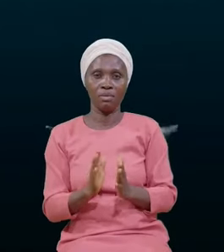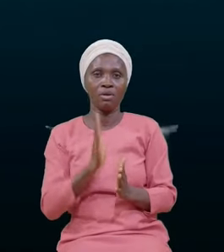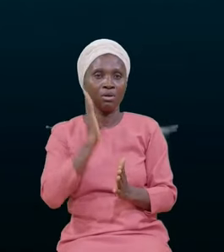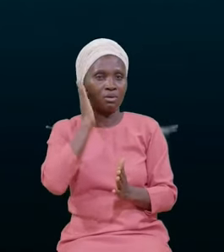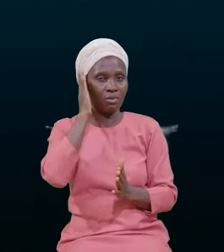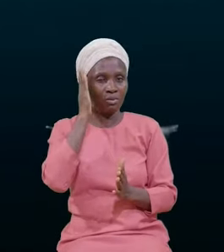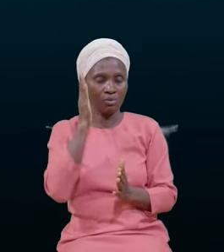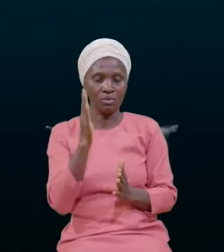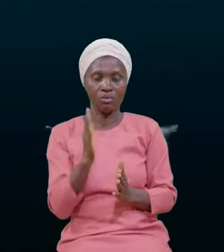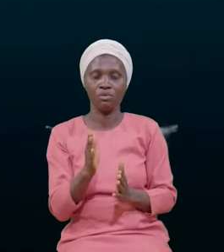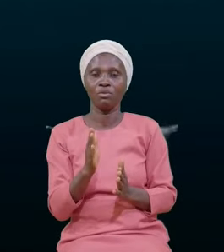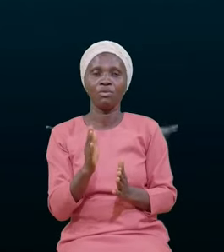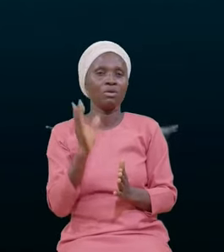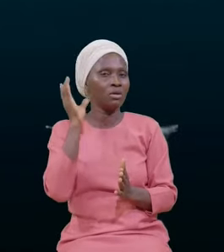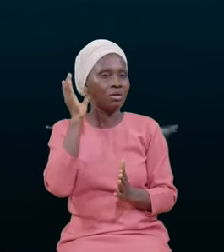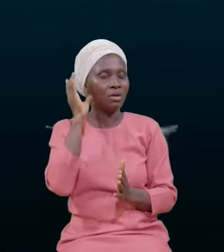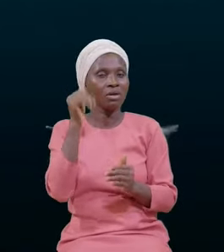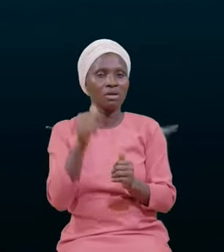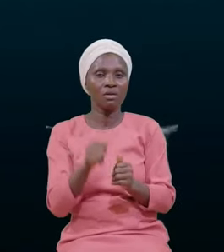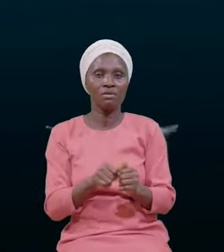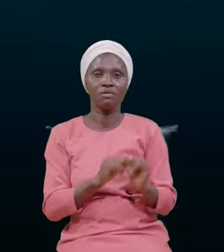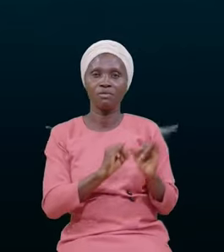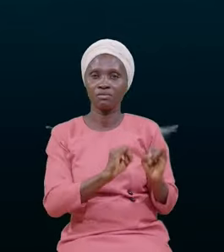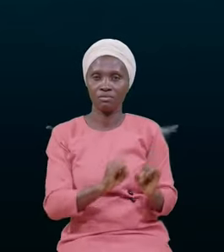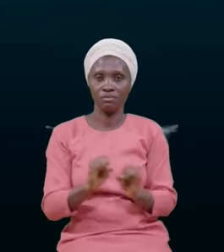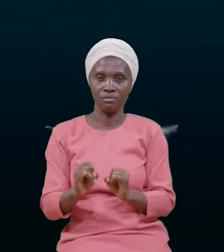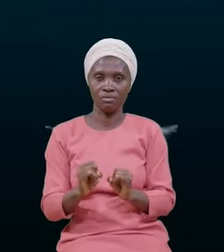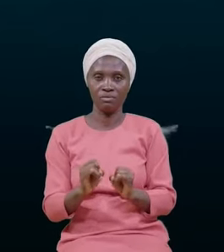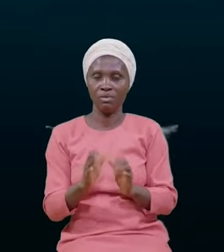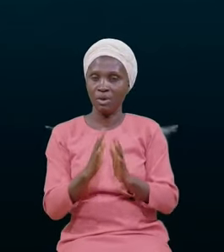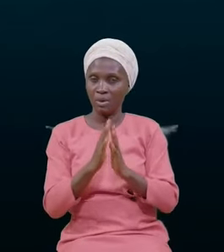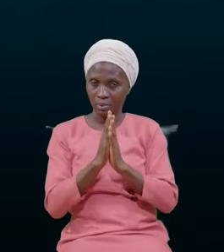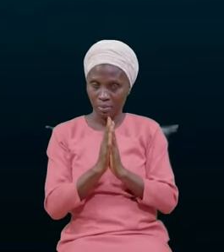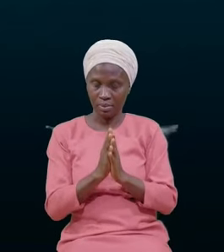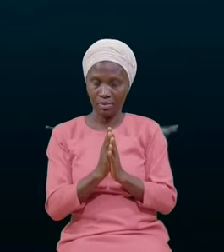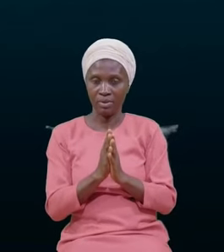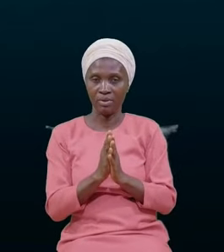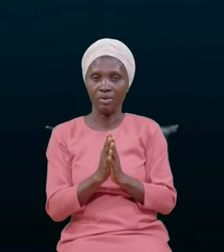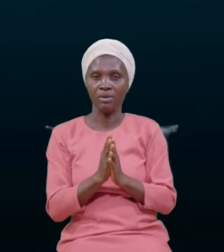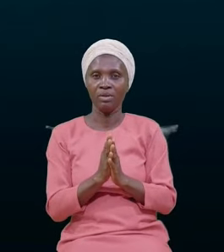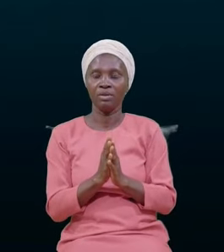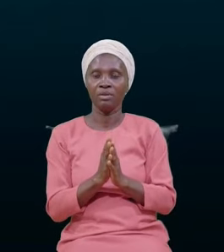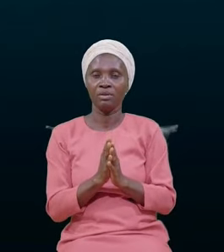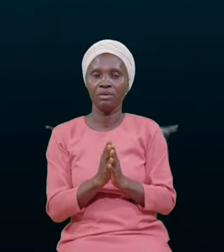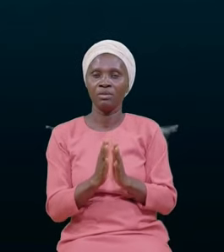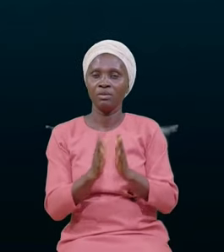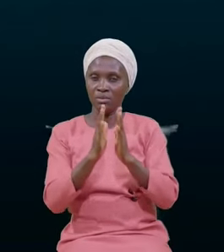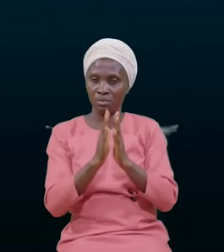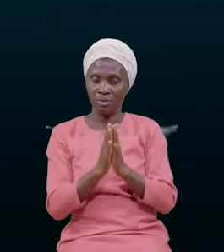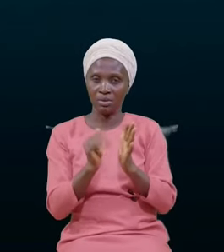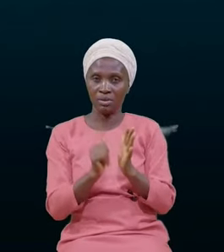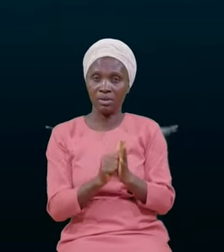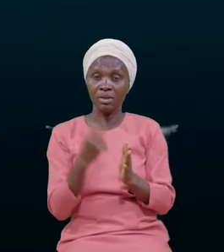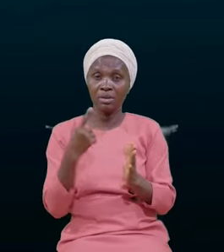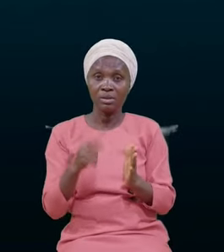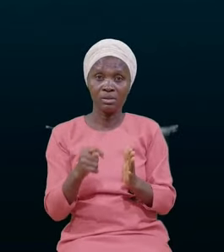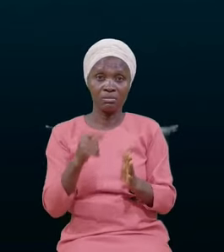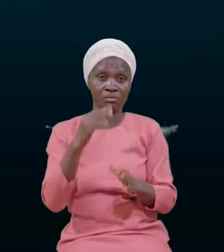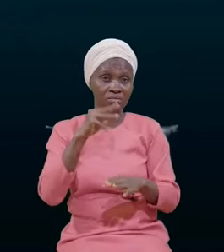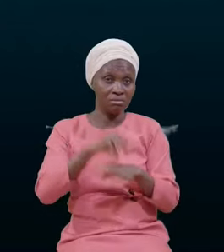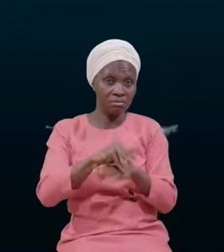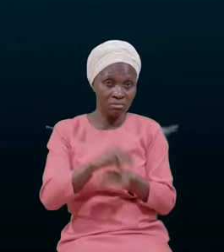want to pray this morning that message will have a great impact in your